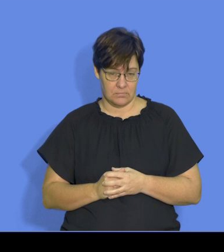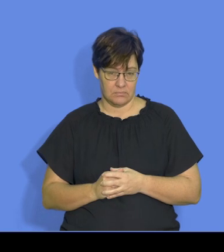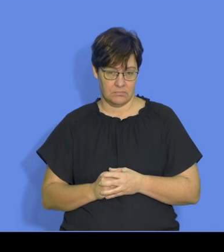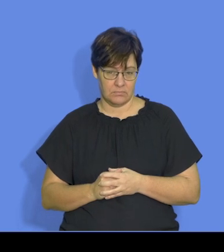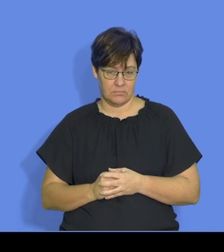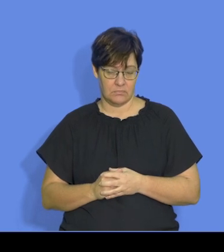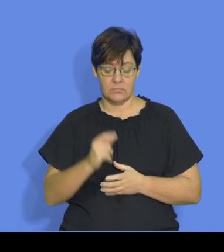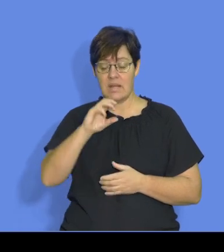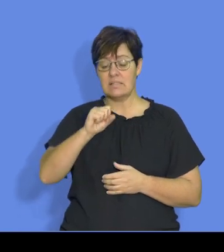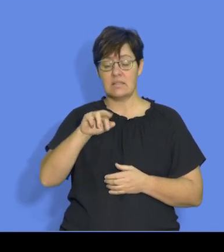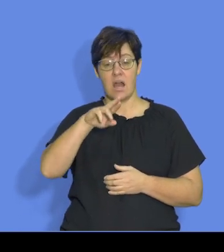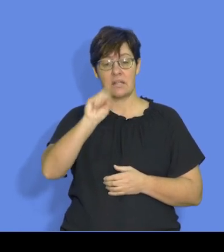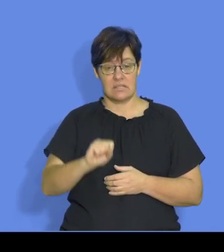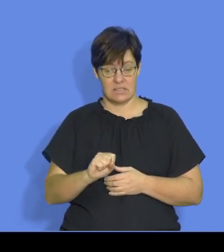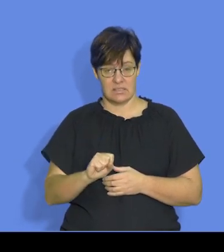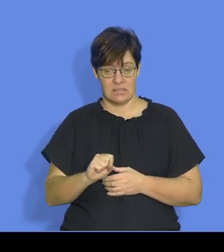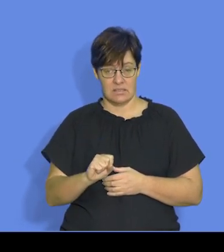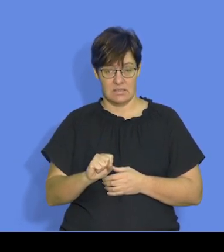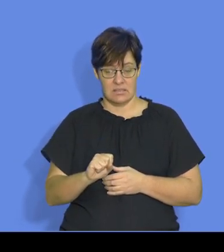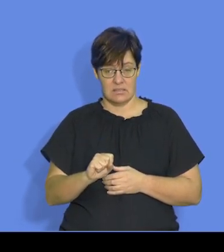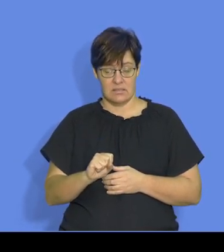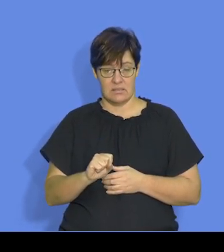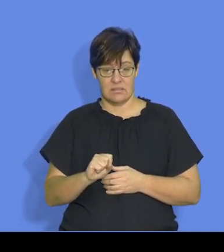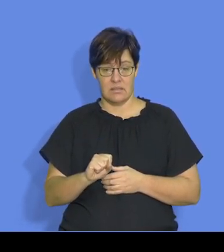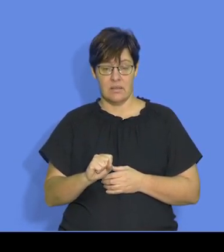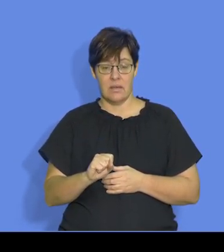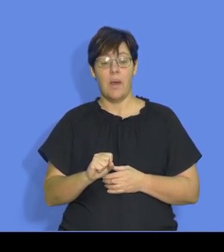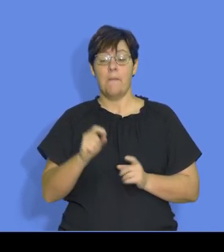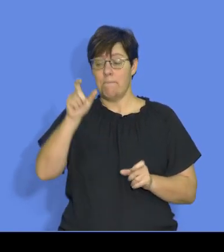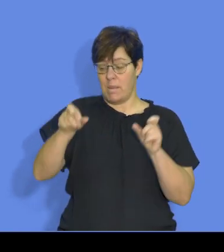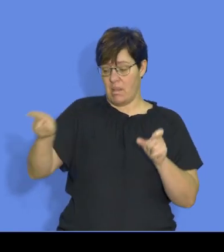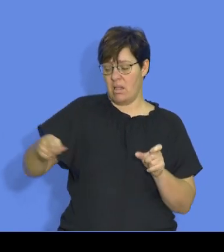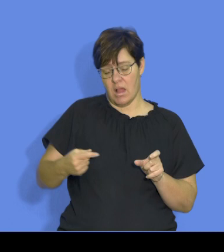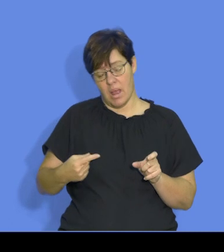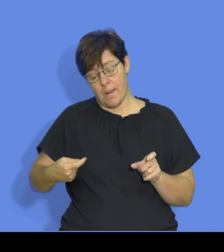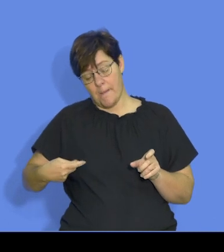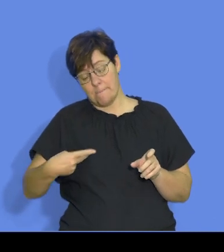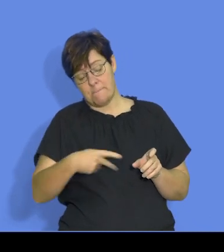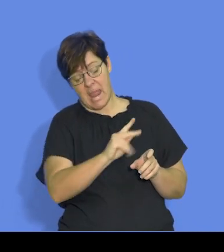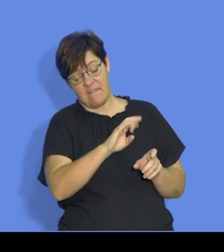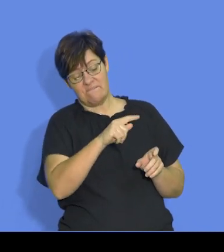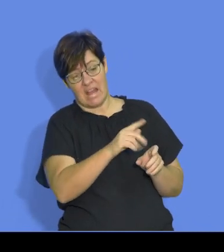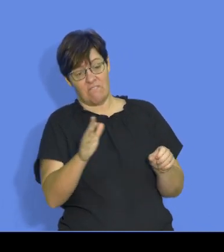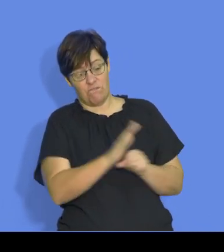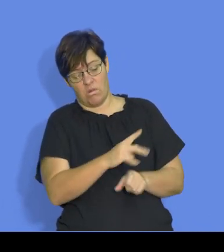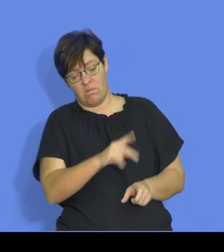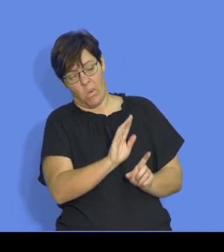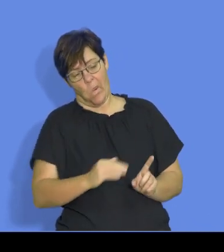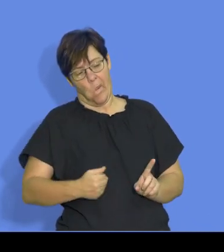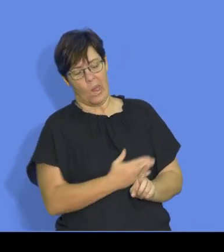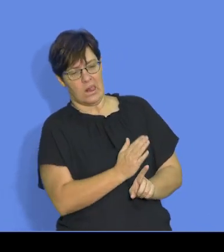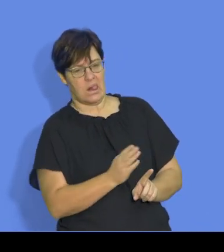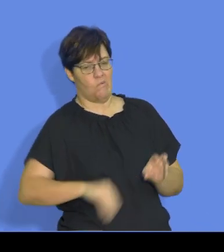SARS is defrauded, it means that they will not collect all the monies and this